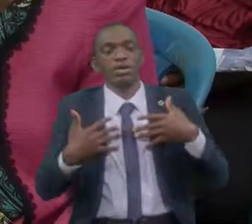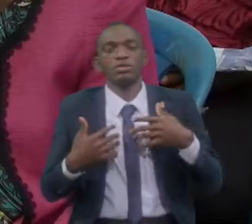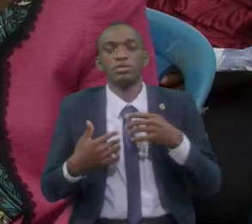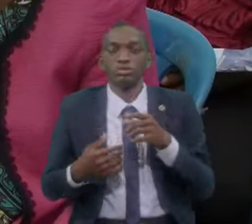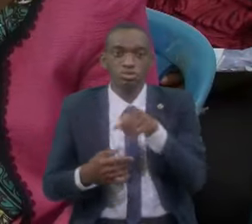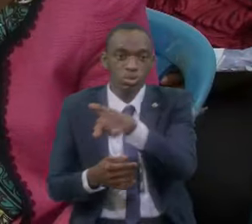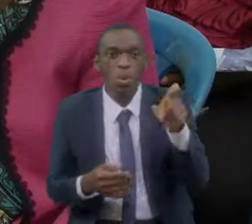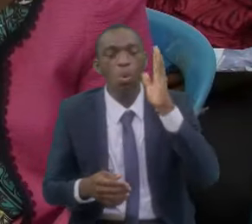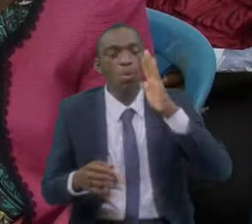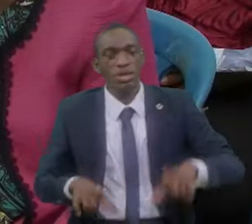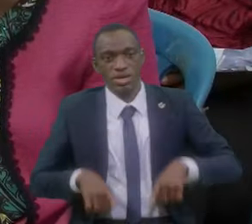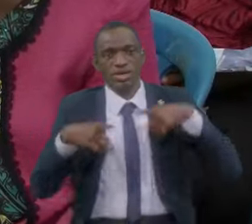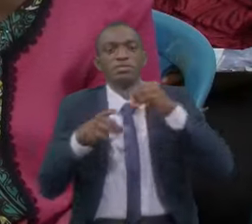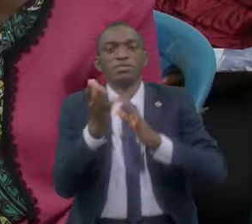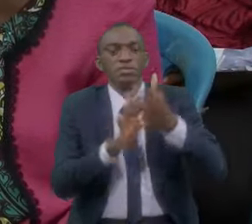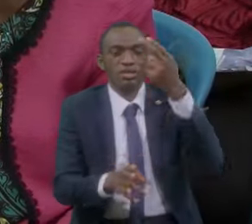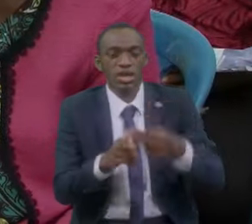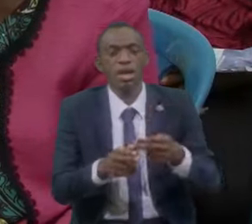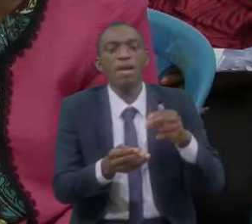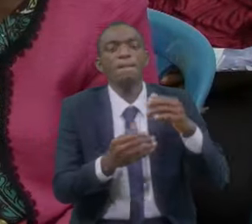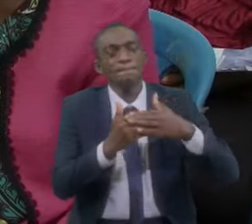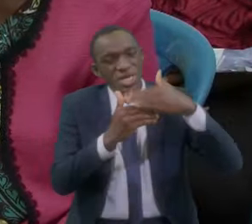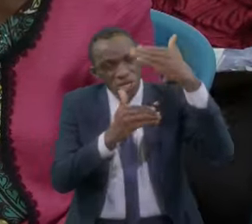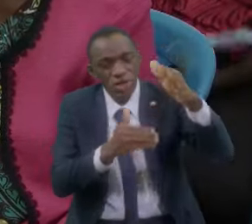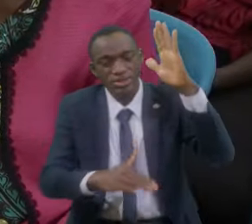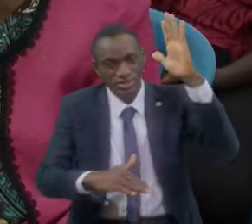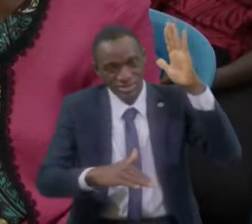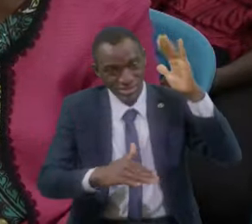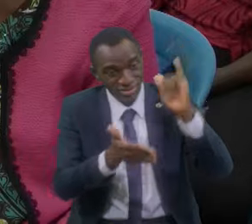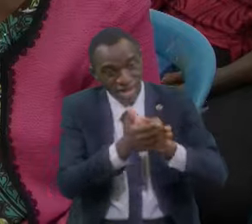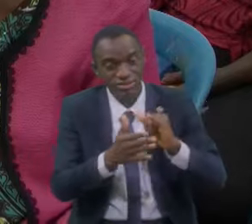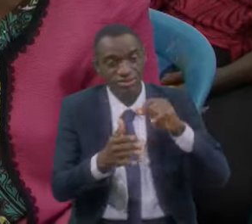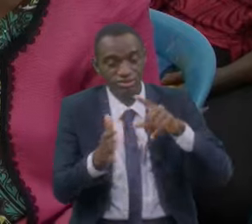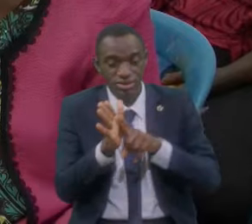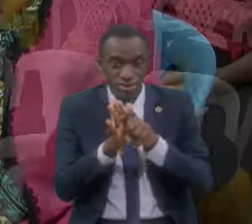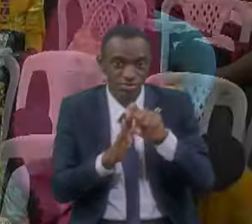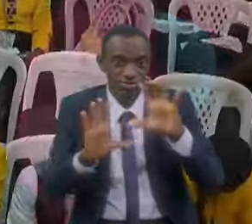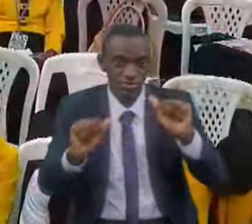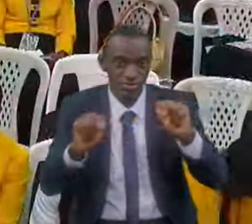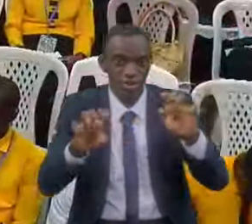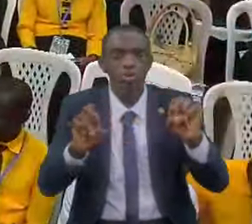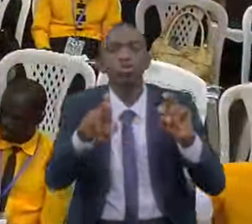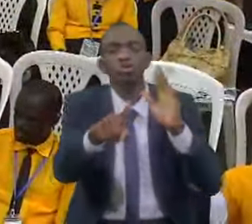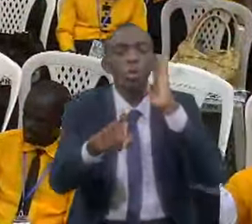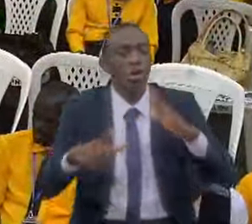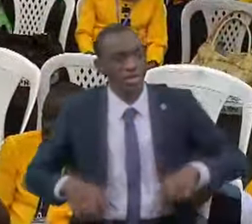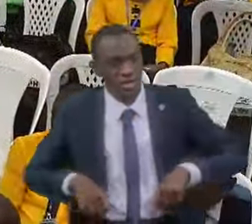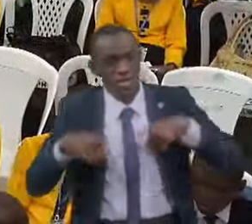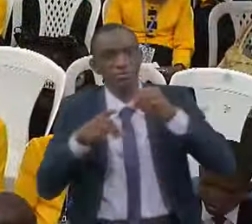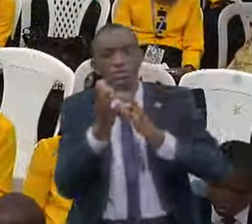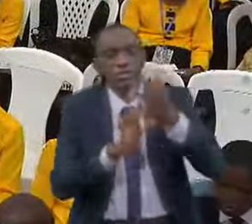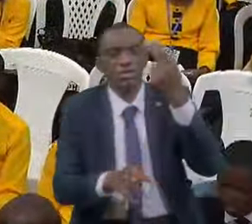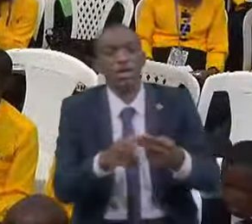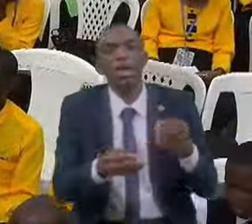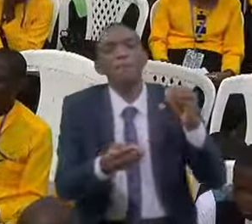that cancer, you will live. Beyond that sickness, you will live. Beyond that poison